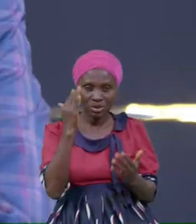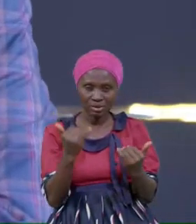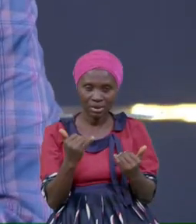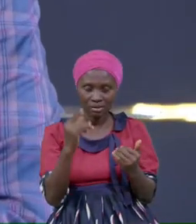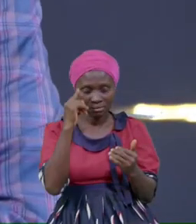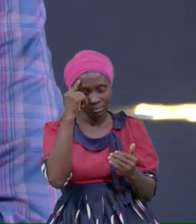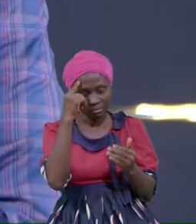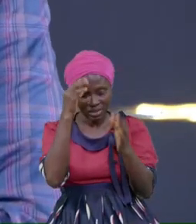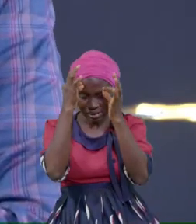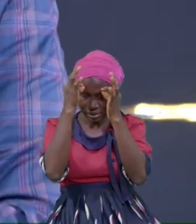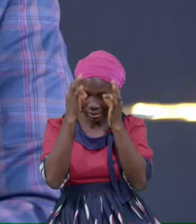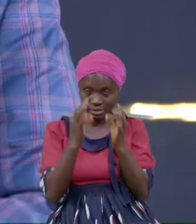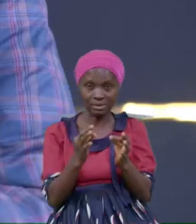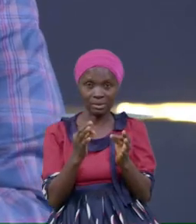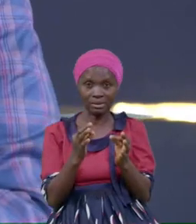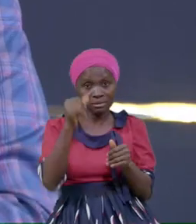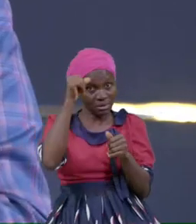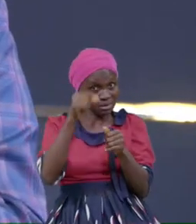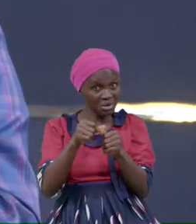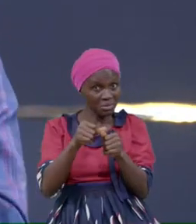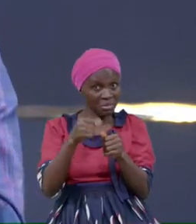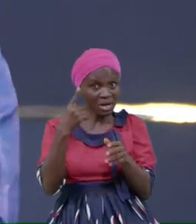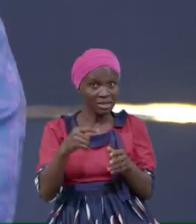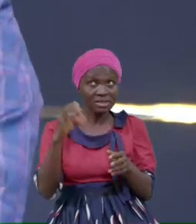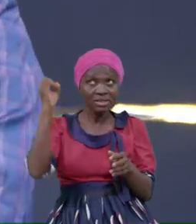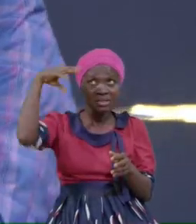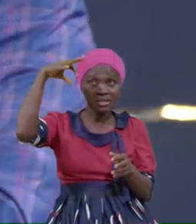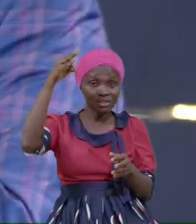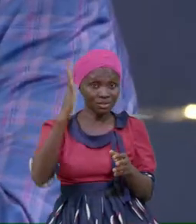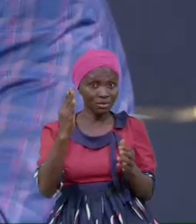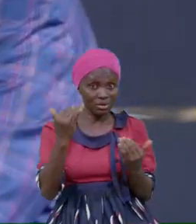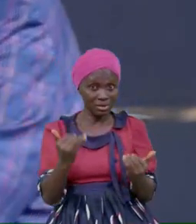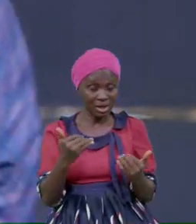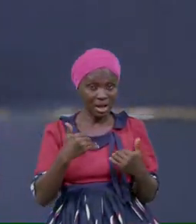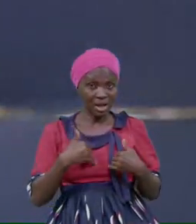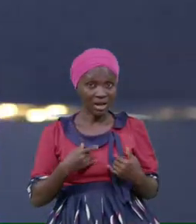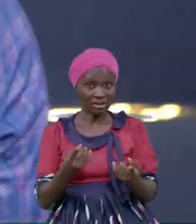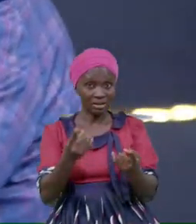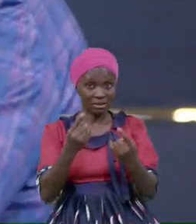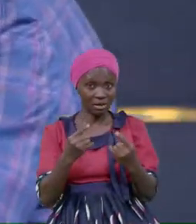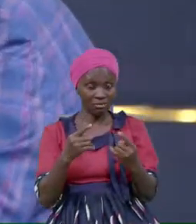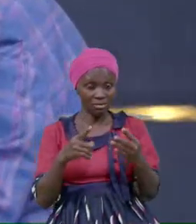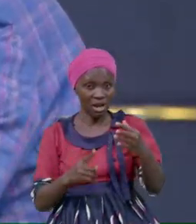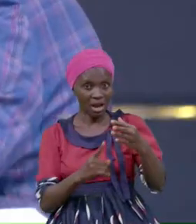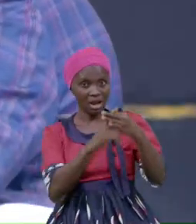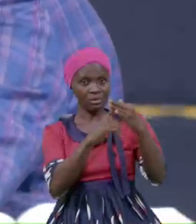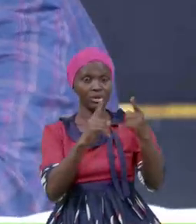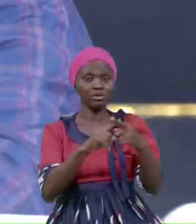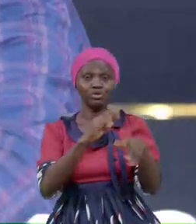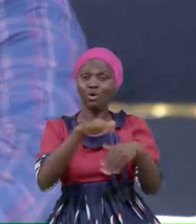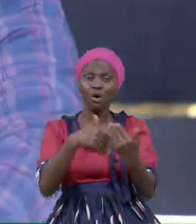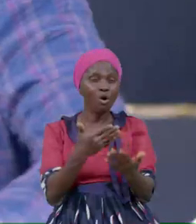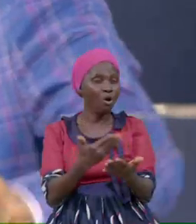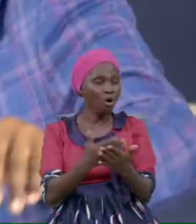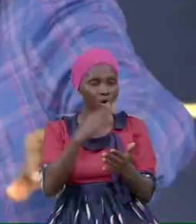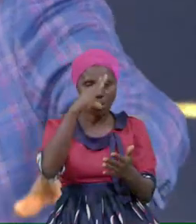all men. And it is for you to say, I am a candidate of